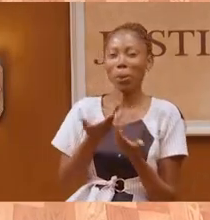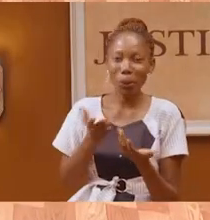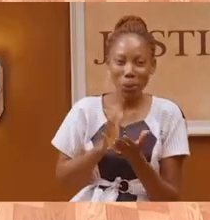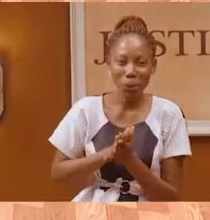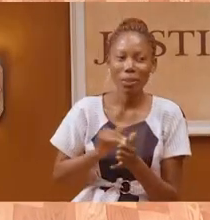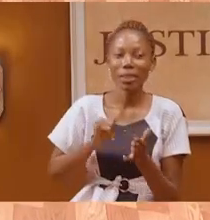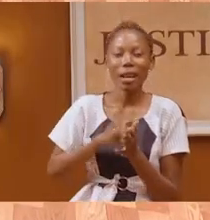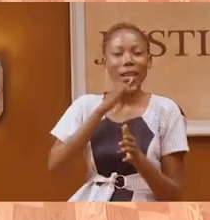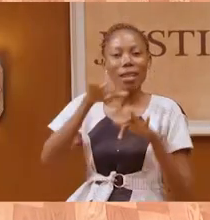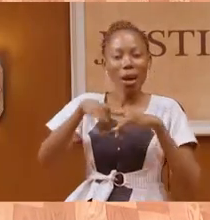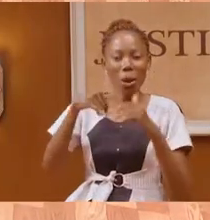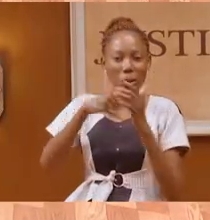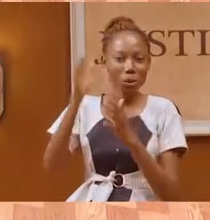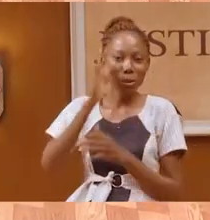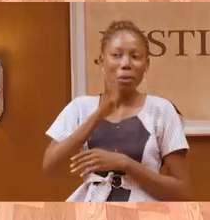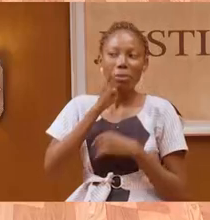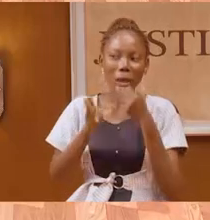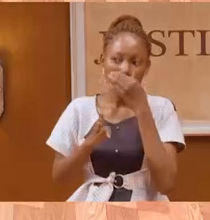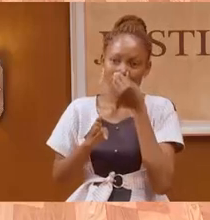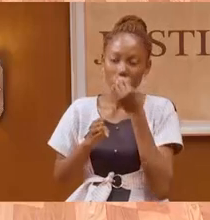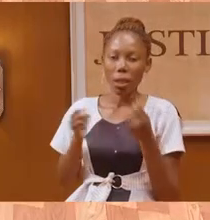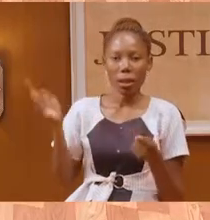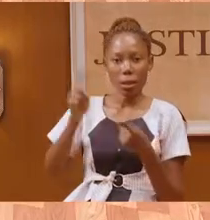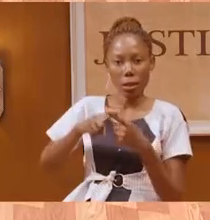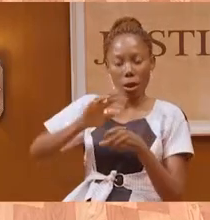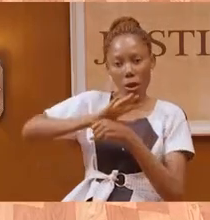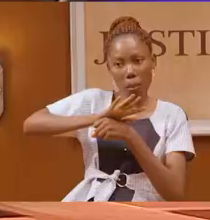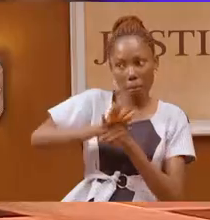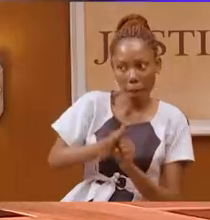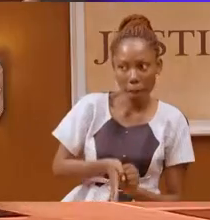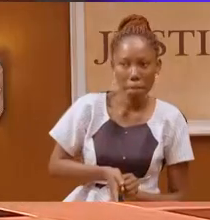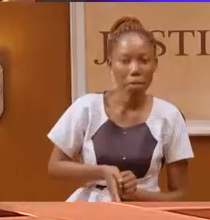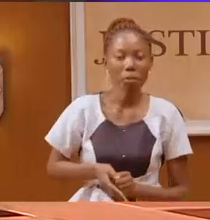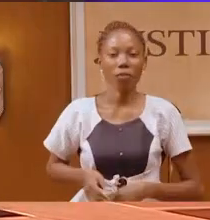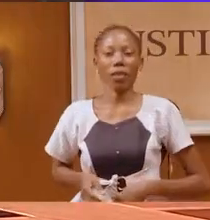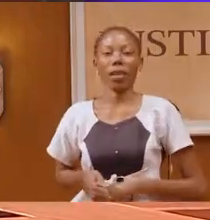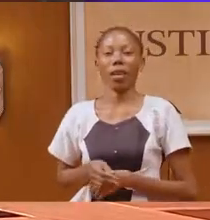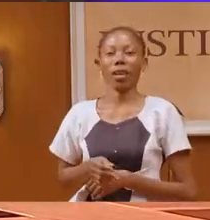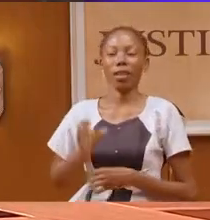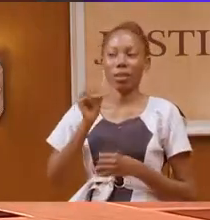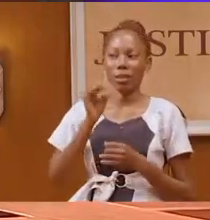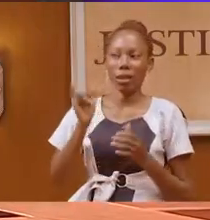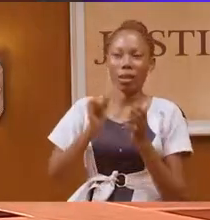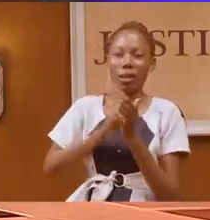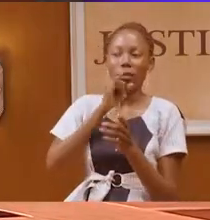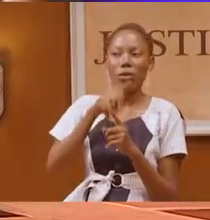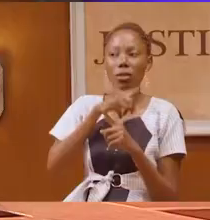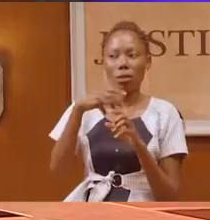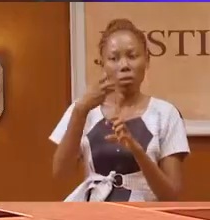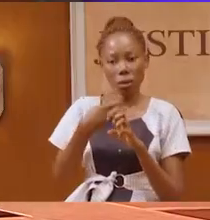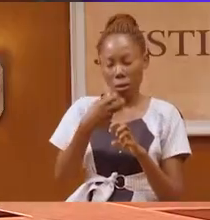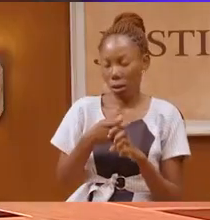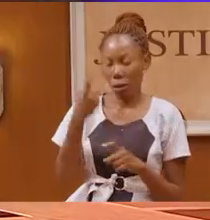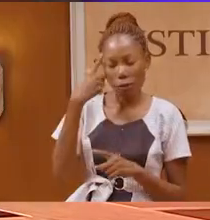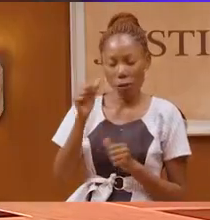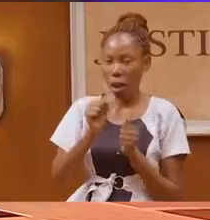That keep on happening until during COVID-19. Everybody knows how things went. Honestly, that period it was too terrible.